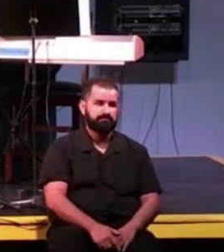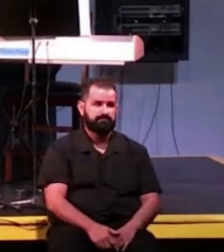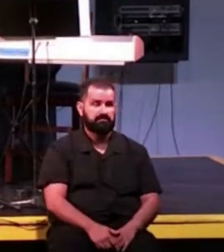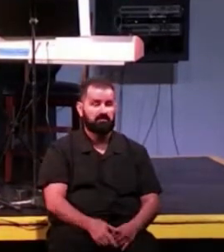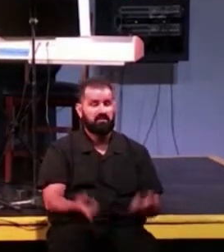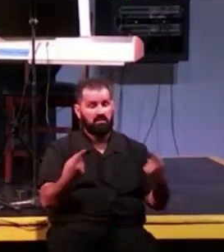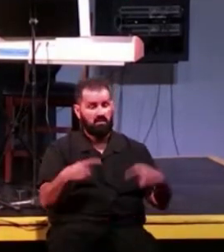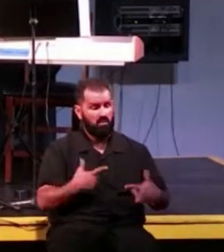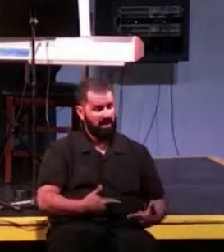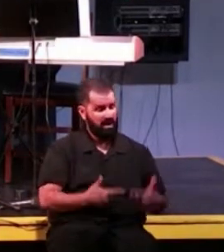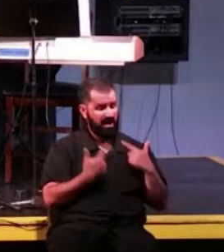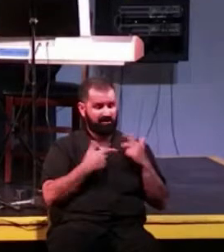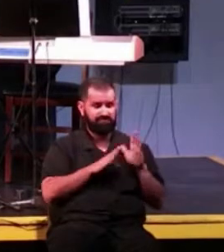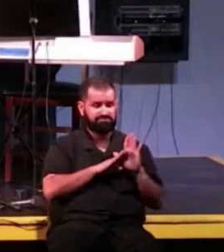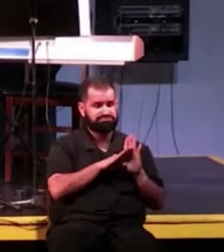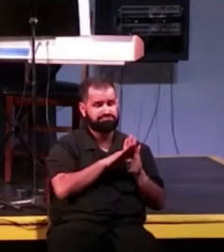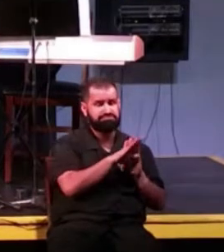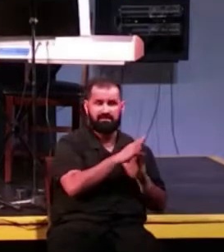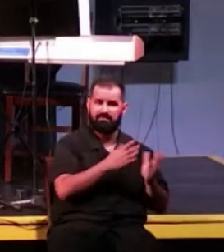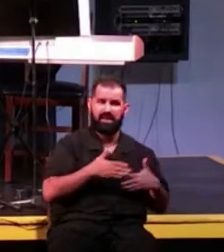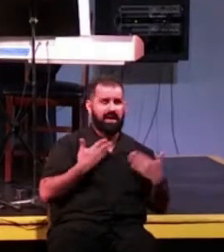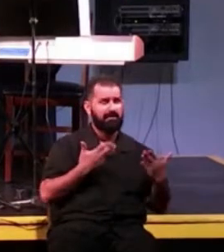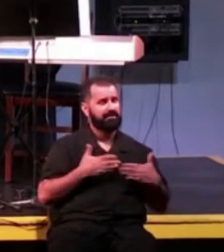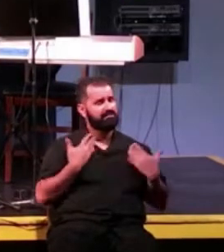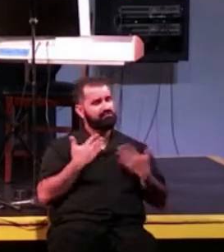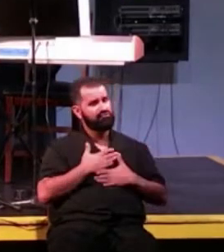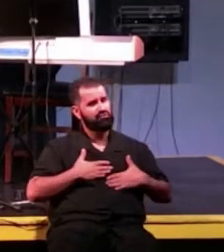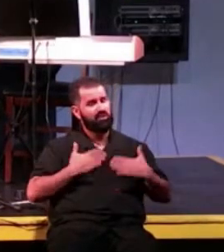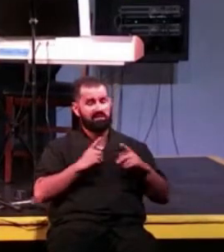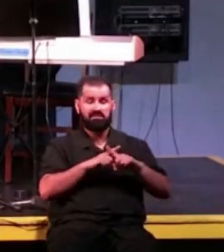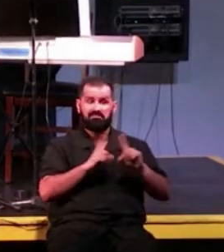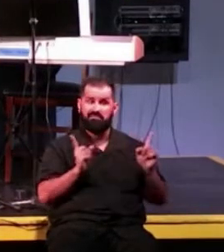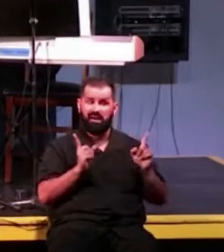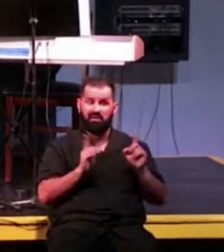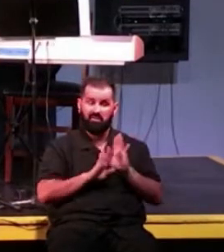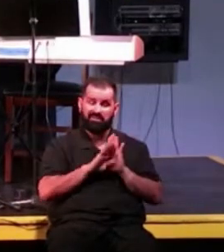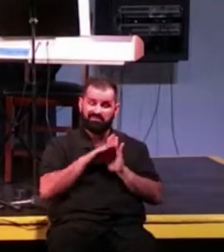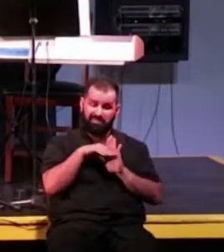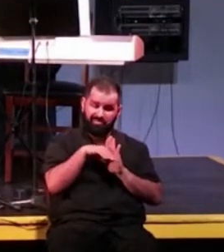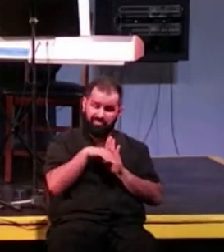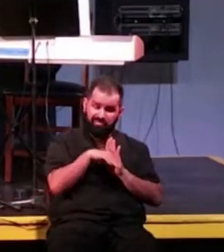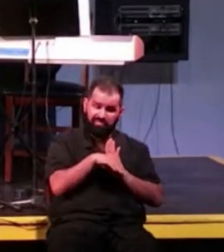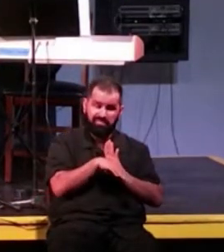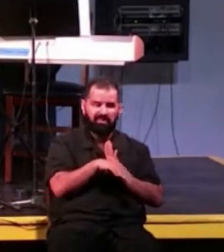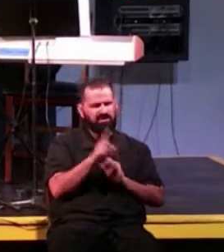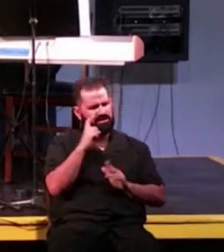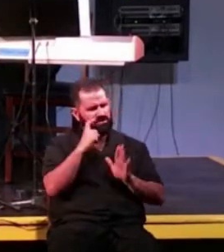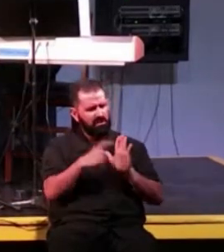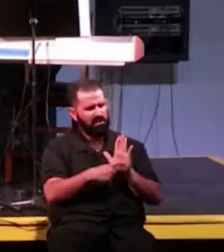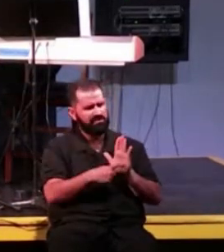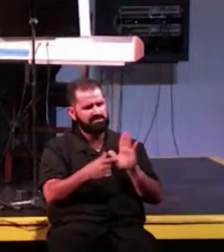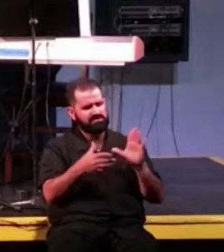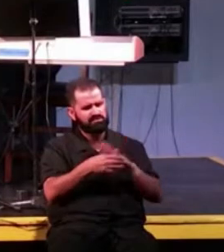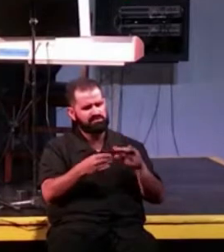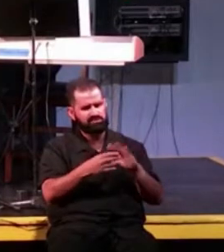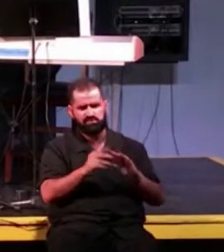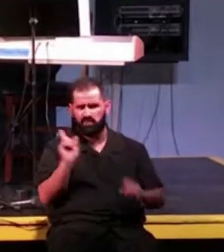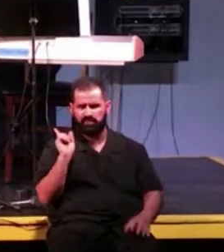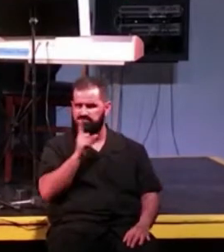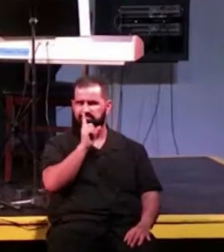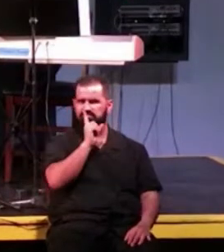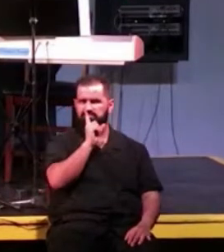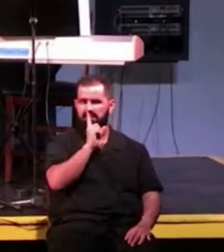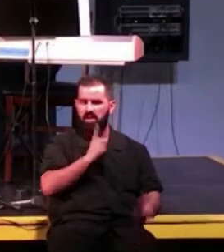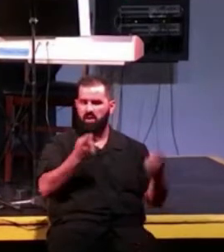When times are good, be happy. But when times are bad, did you notice that the Bible doesn't say